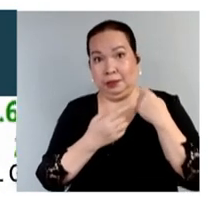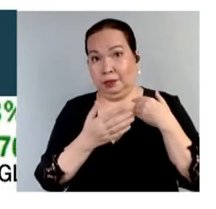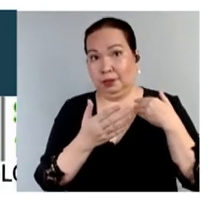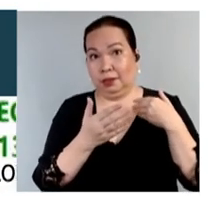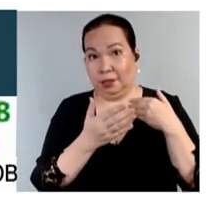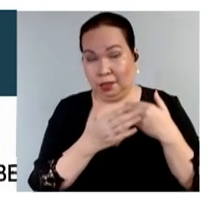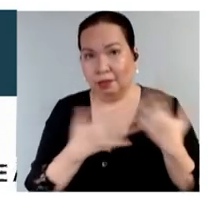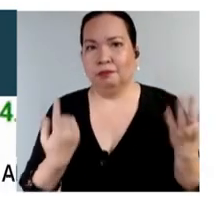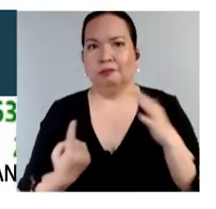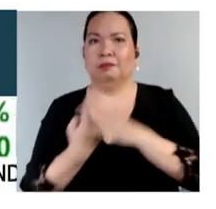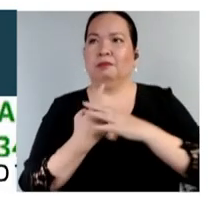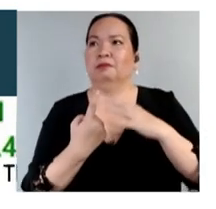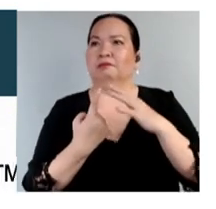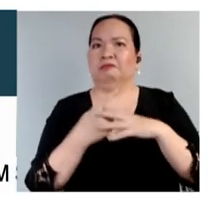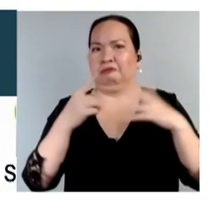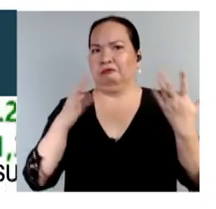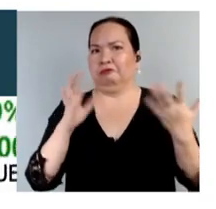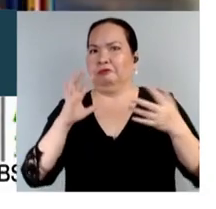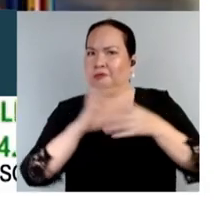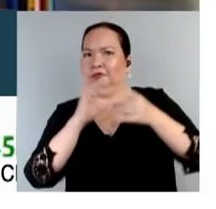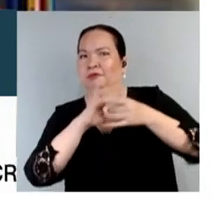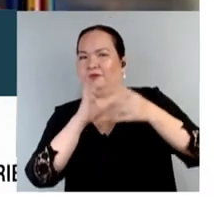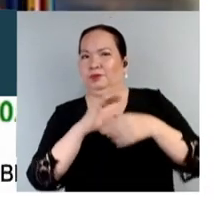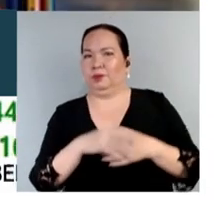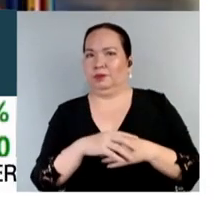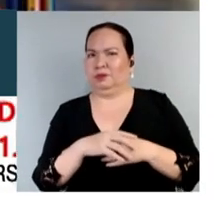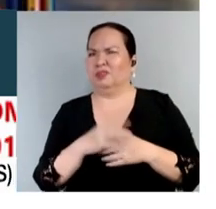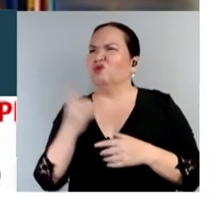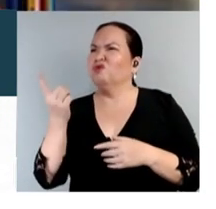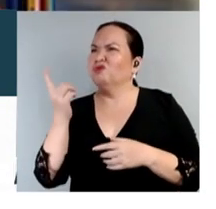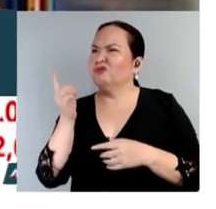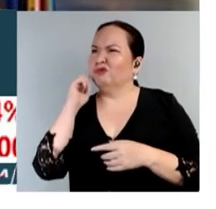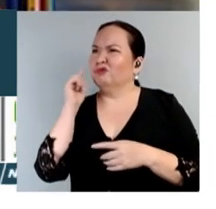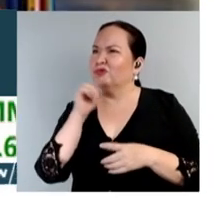You know, I'm quite actually surprised, no, actually